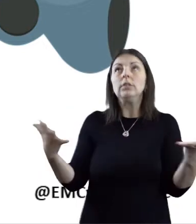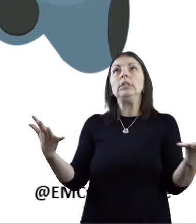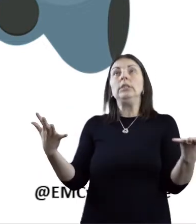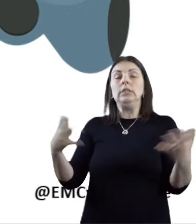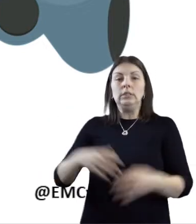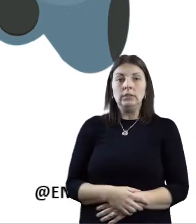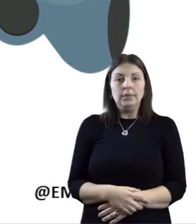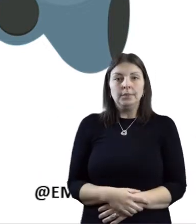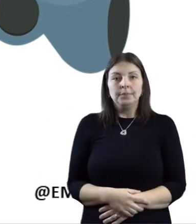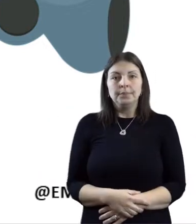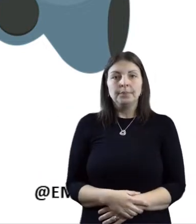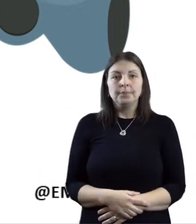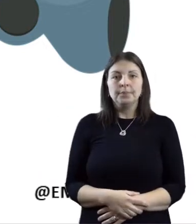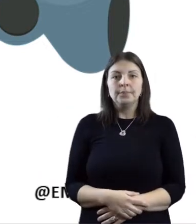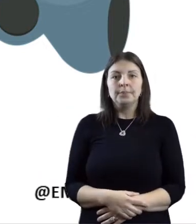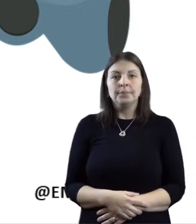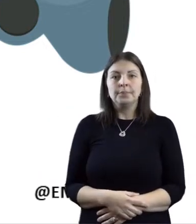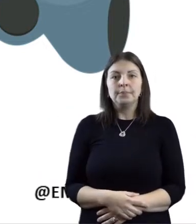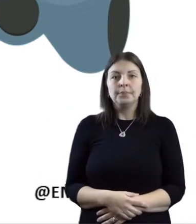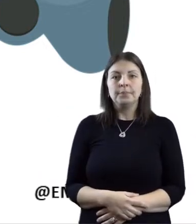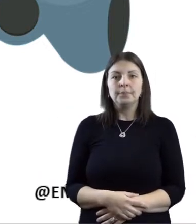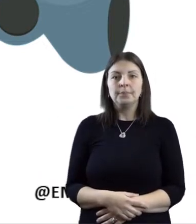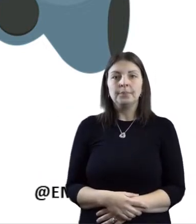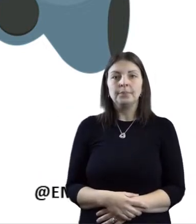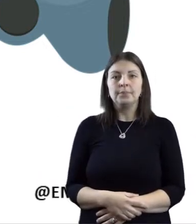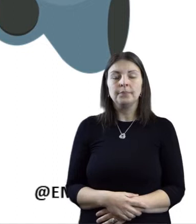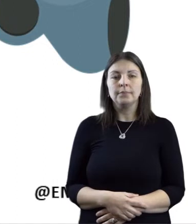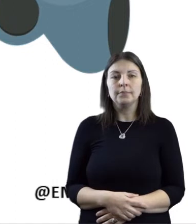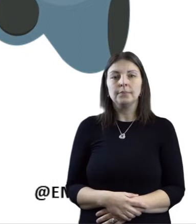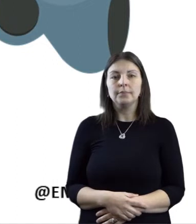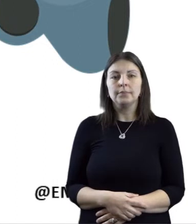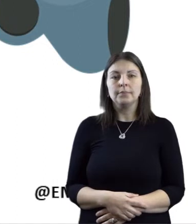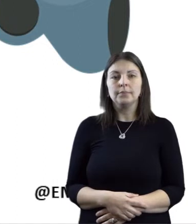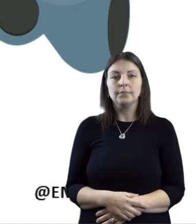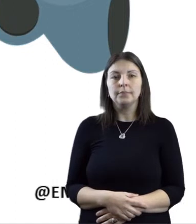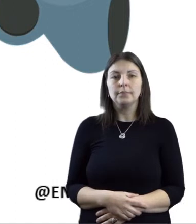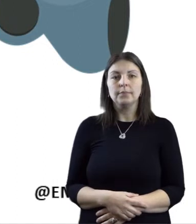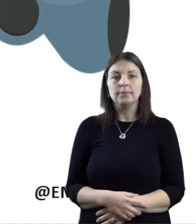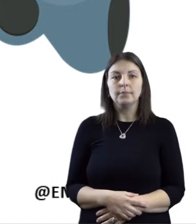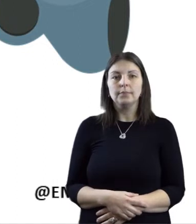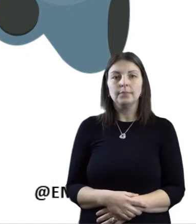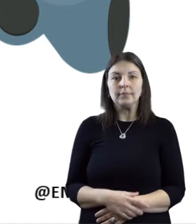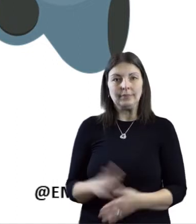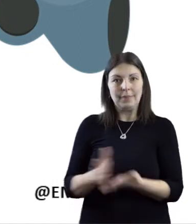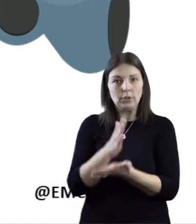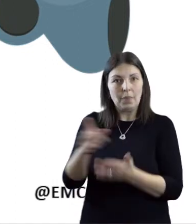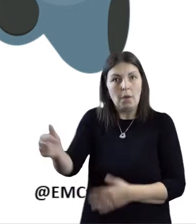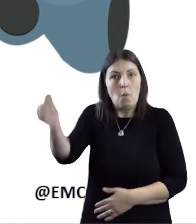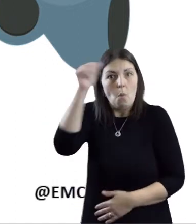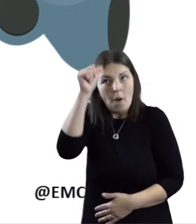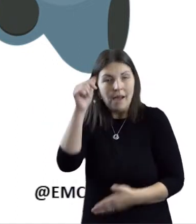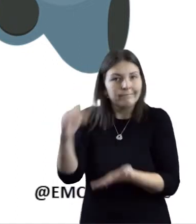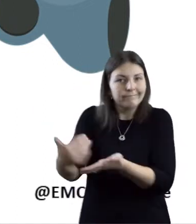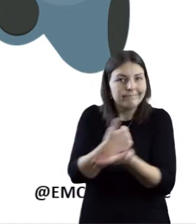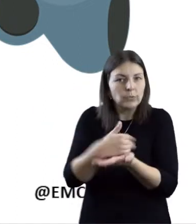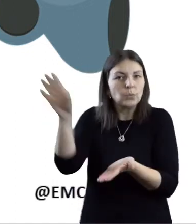them. Be cautious of players that they do not know in real life. Check that your child does not disclose any personal information about themselves, click